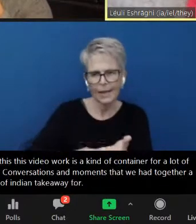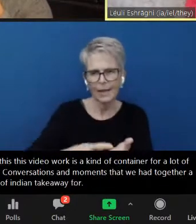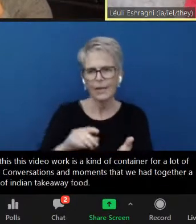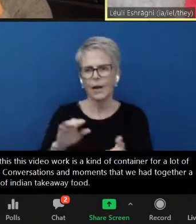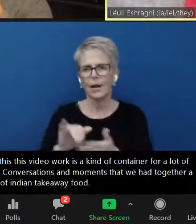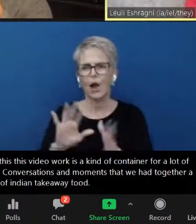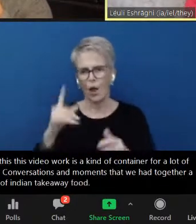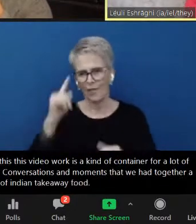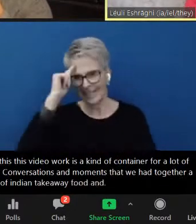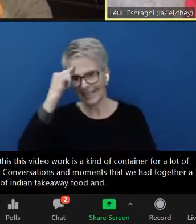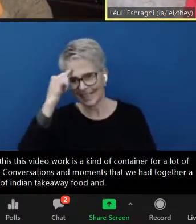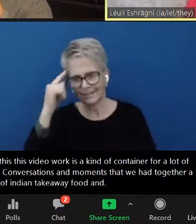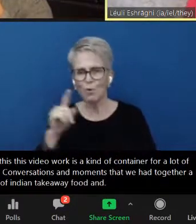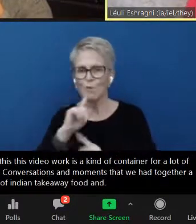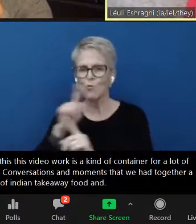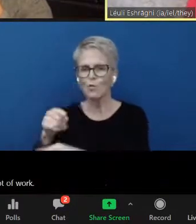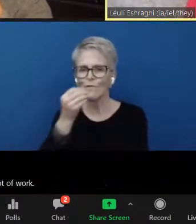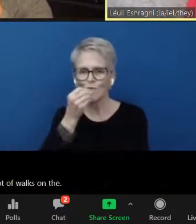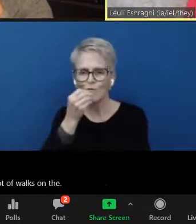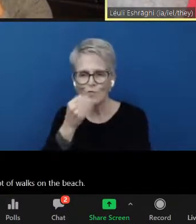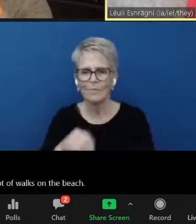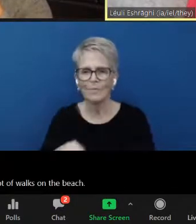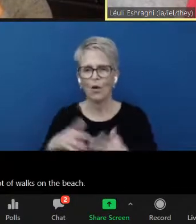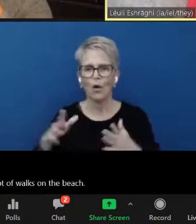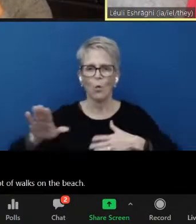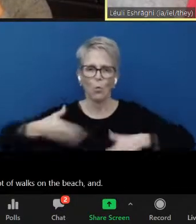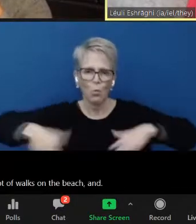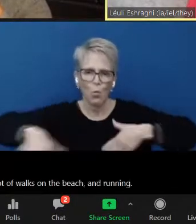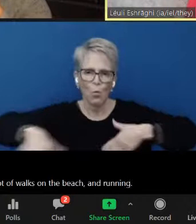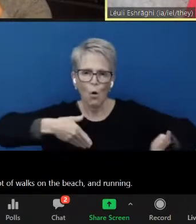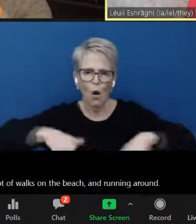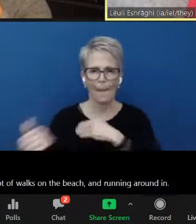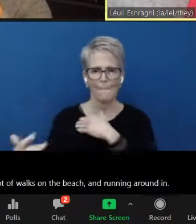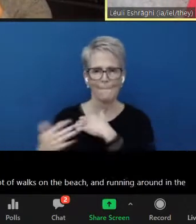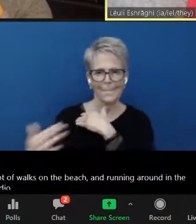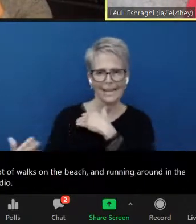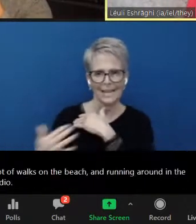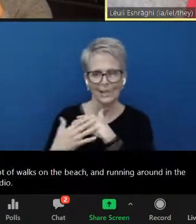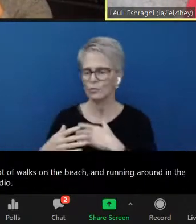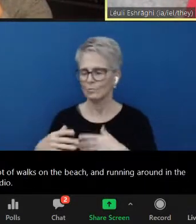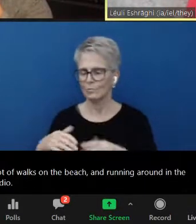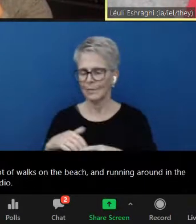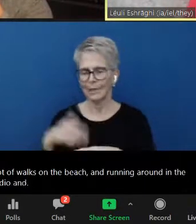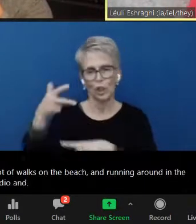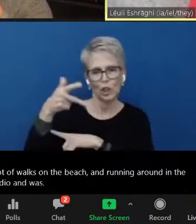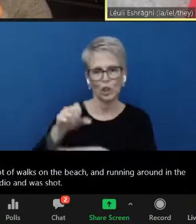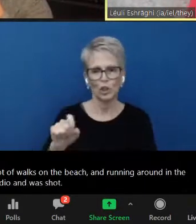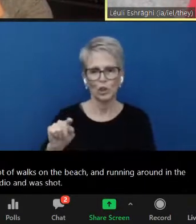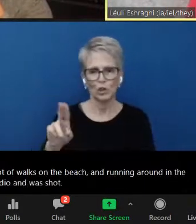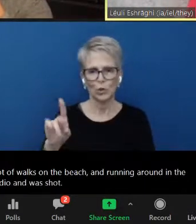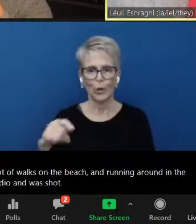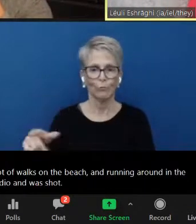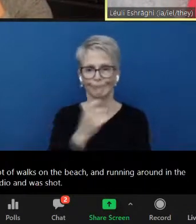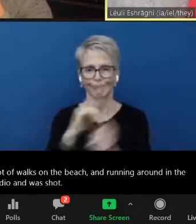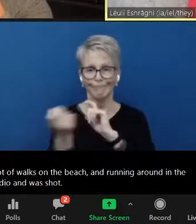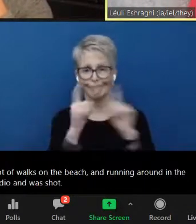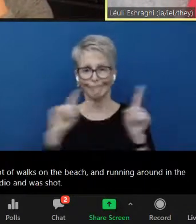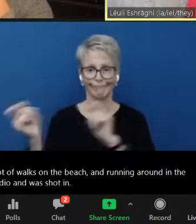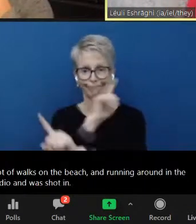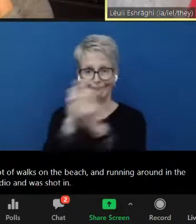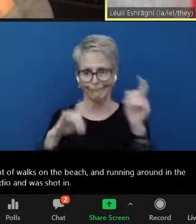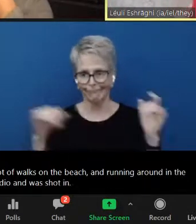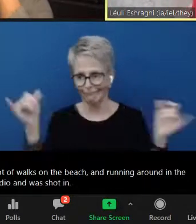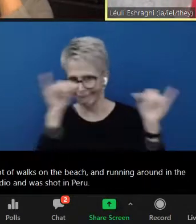food, and a lot of walks on the beach, and running around in the studio, and was shot in